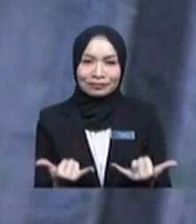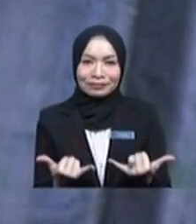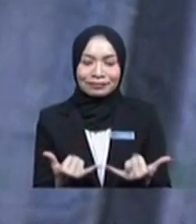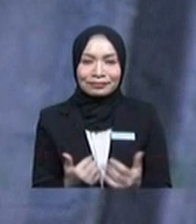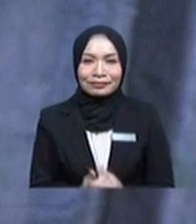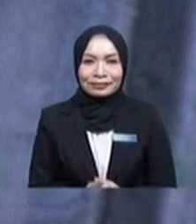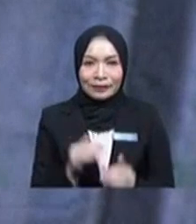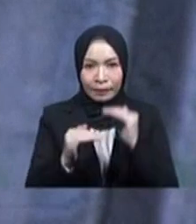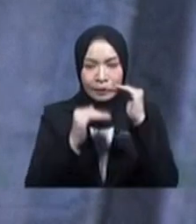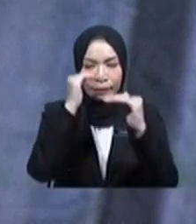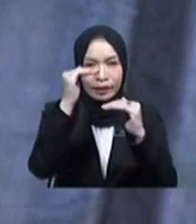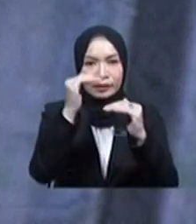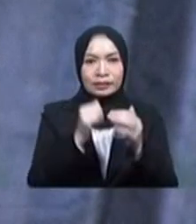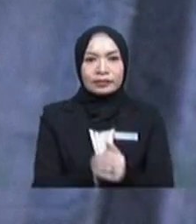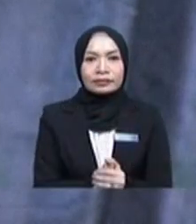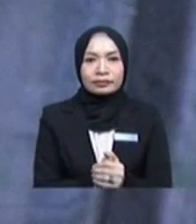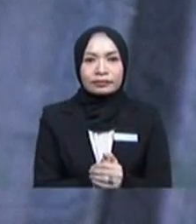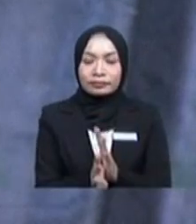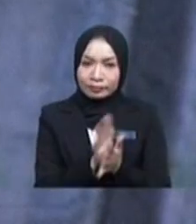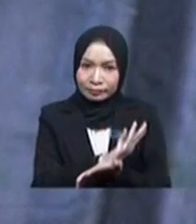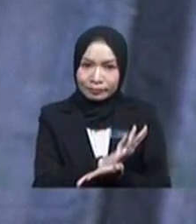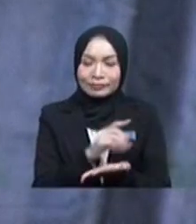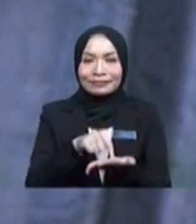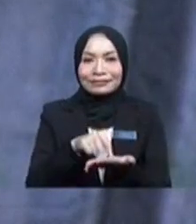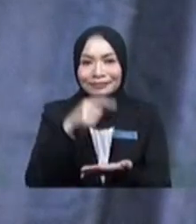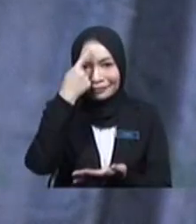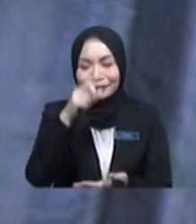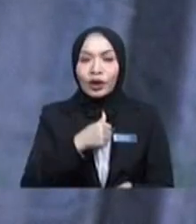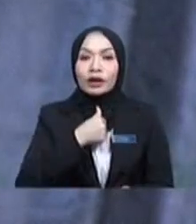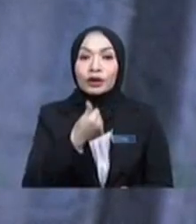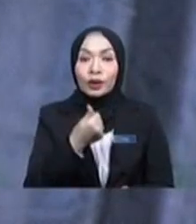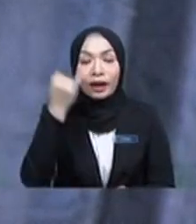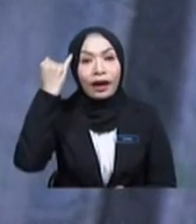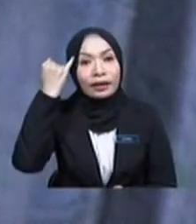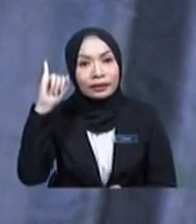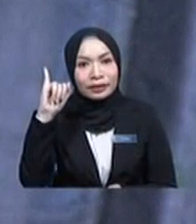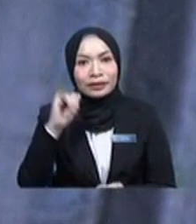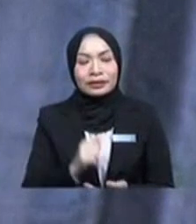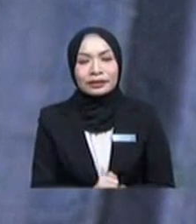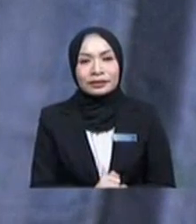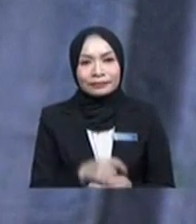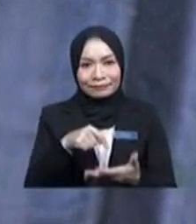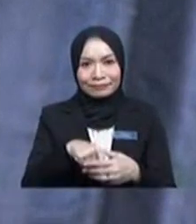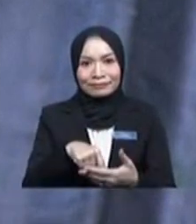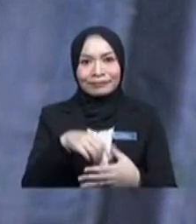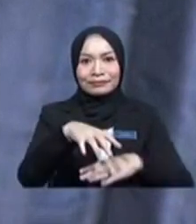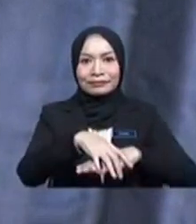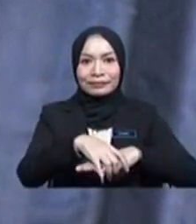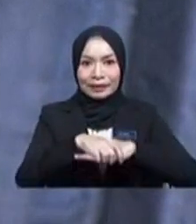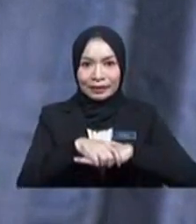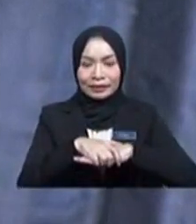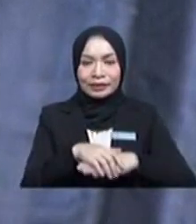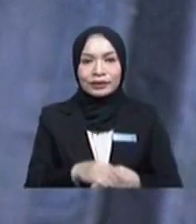Developing our students' ability to articulate ideas and to communicate effectively in English is vital